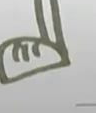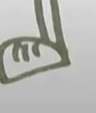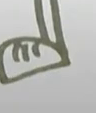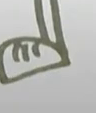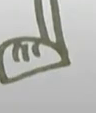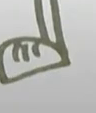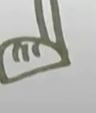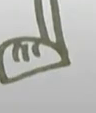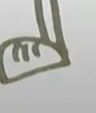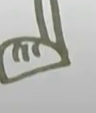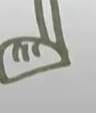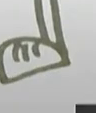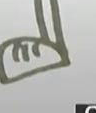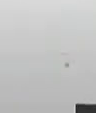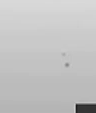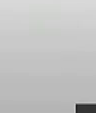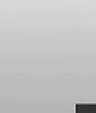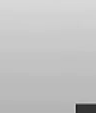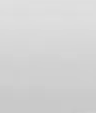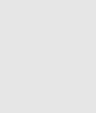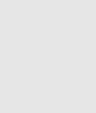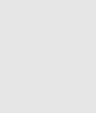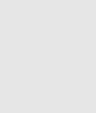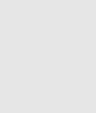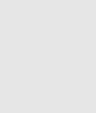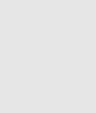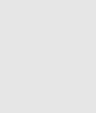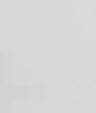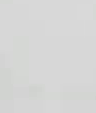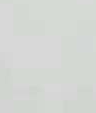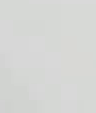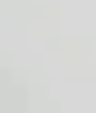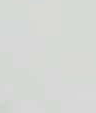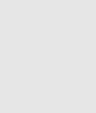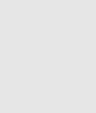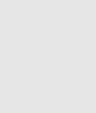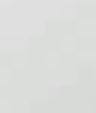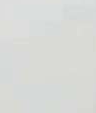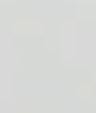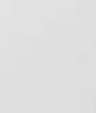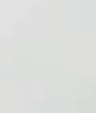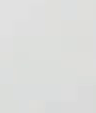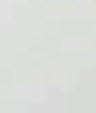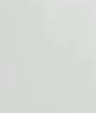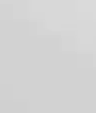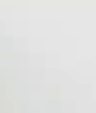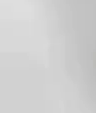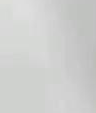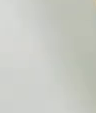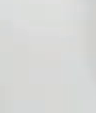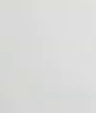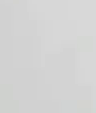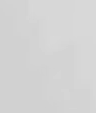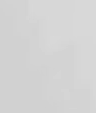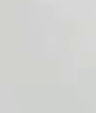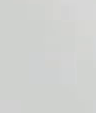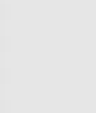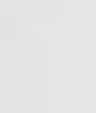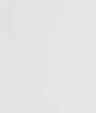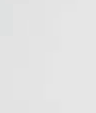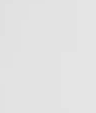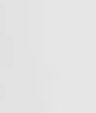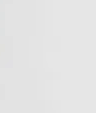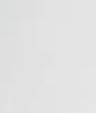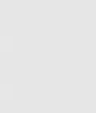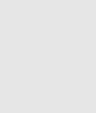identity. Ultimately, we hope to identify and understand the causes of CHD so new therapies and improved surgical interventions